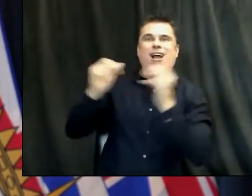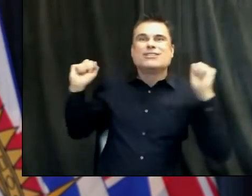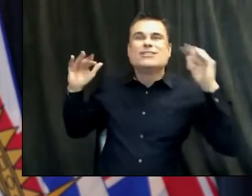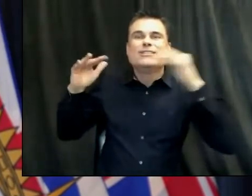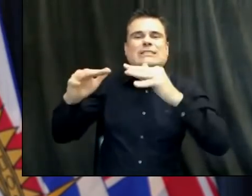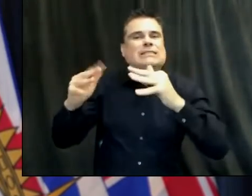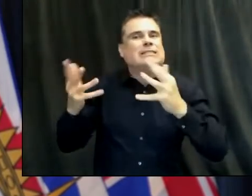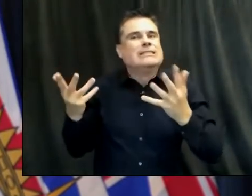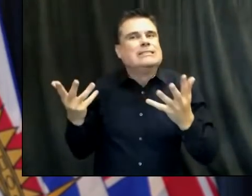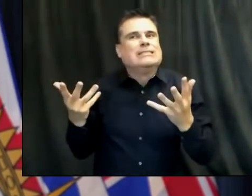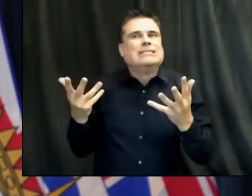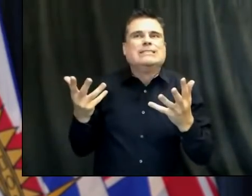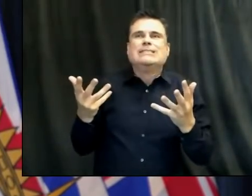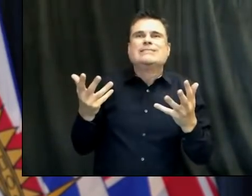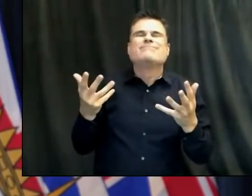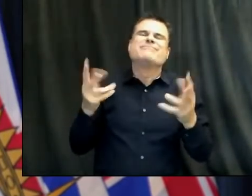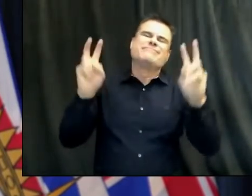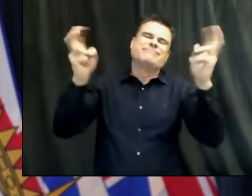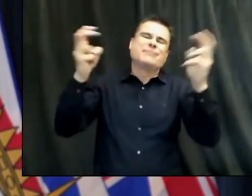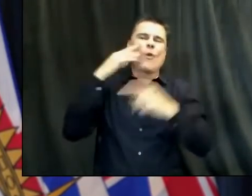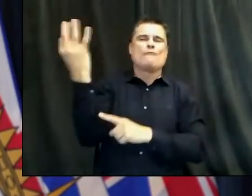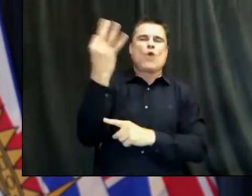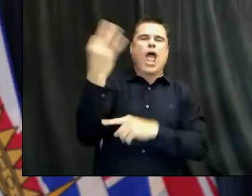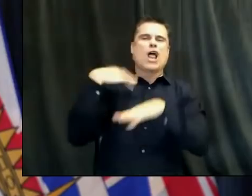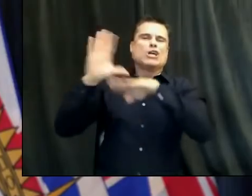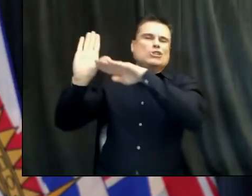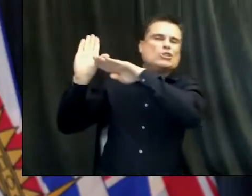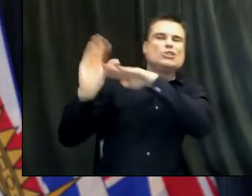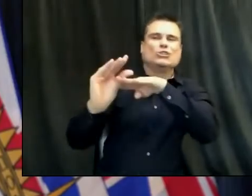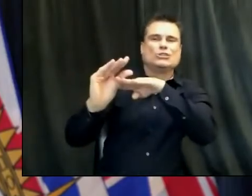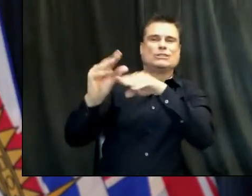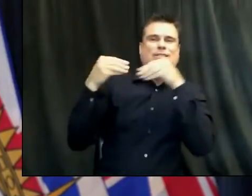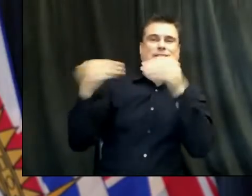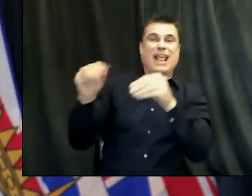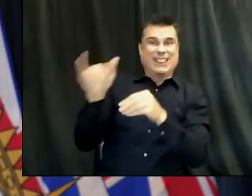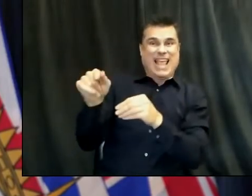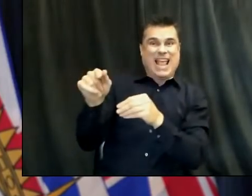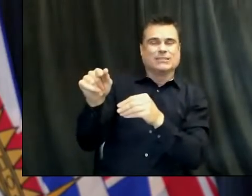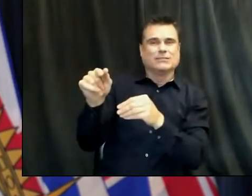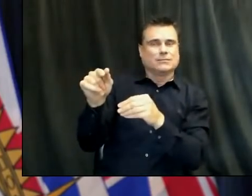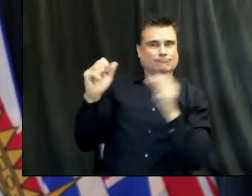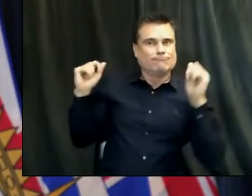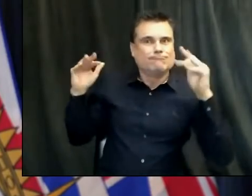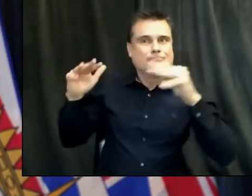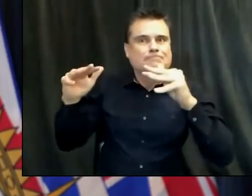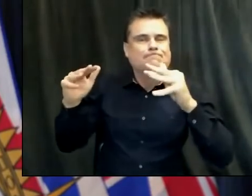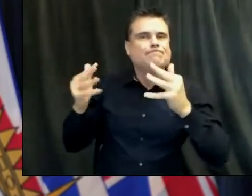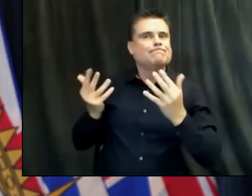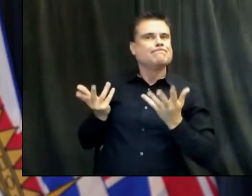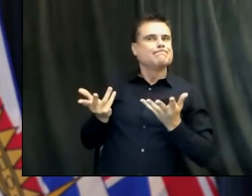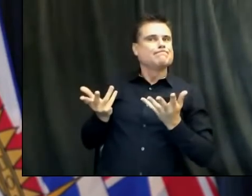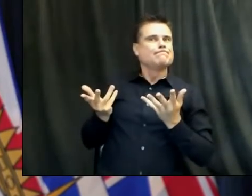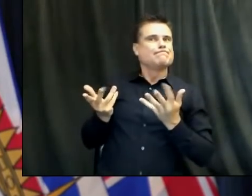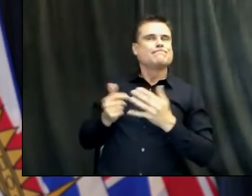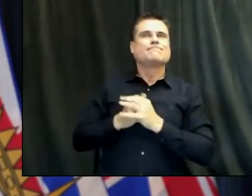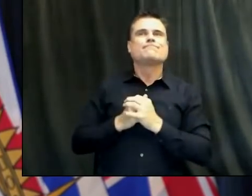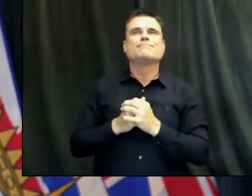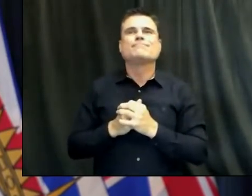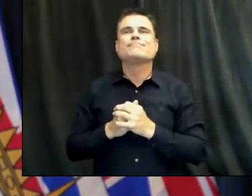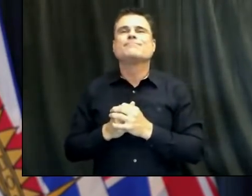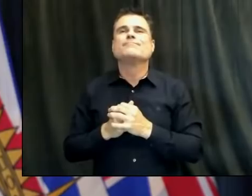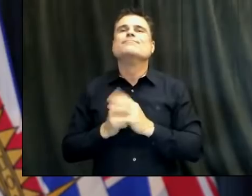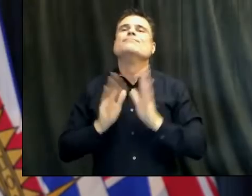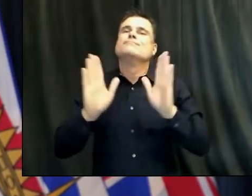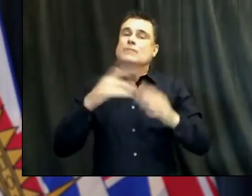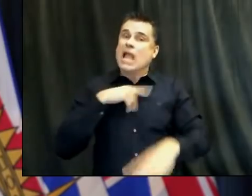on what they call Black Friday today. So my message to you and my ask of you